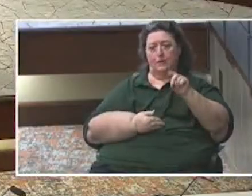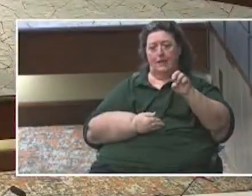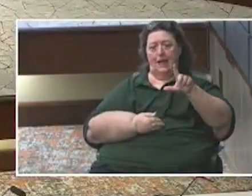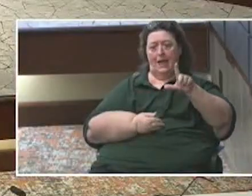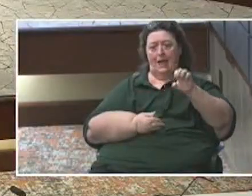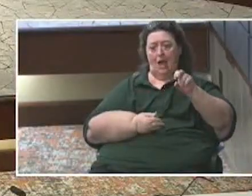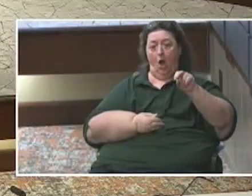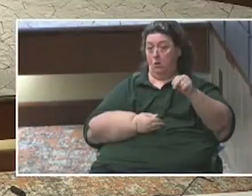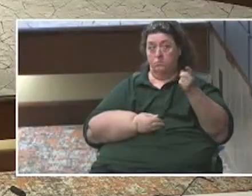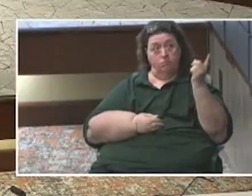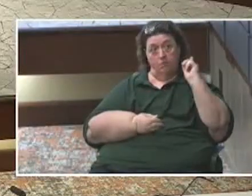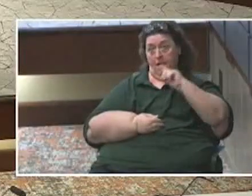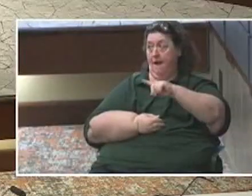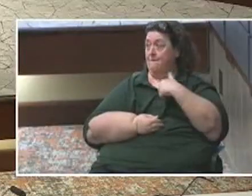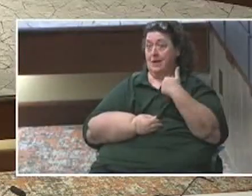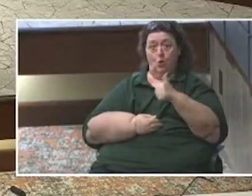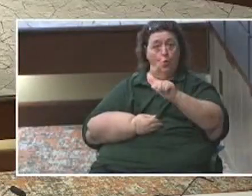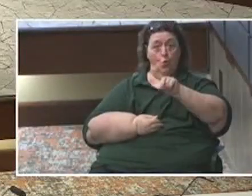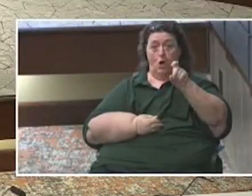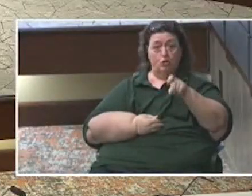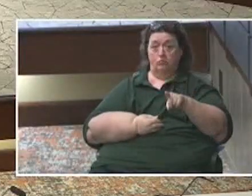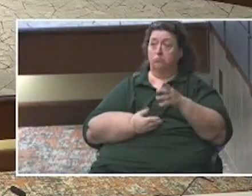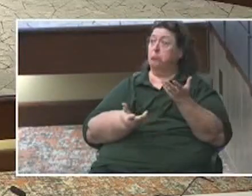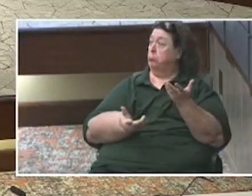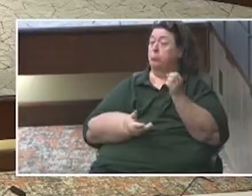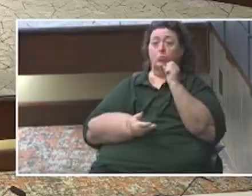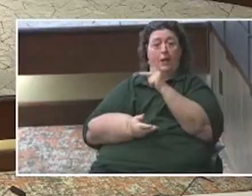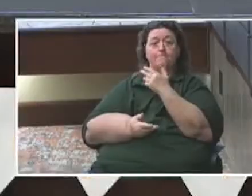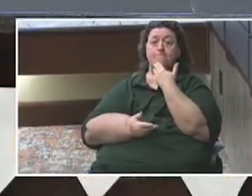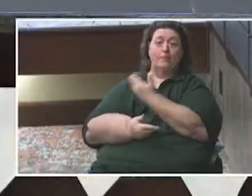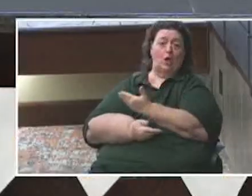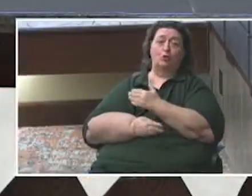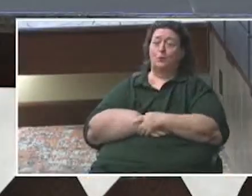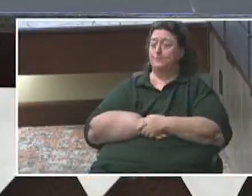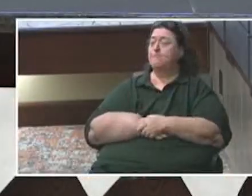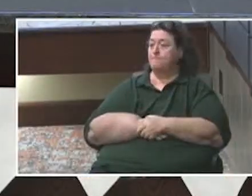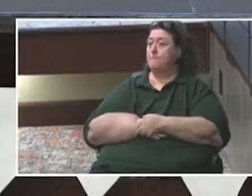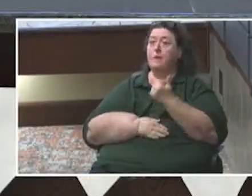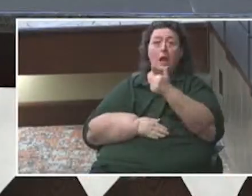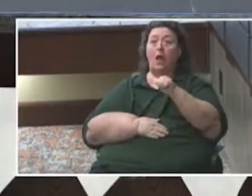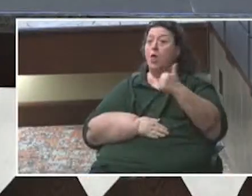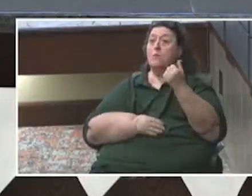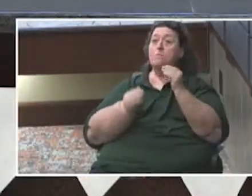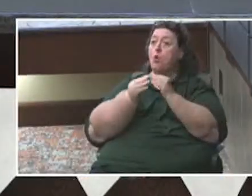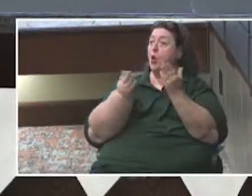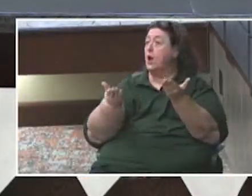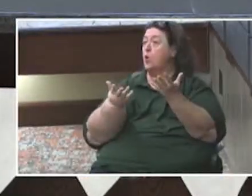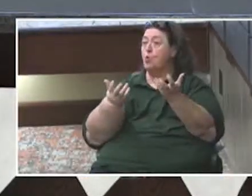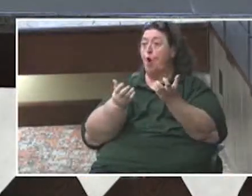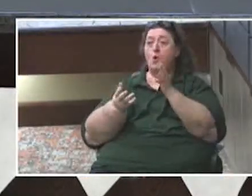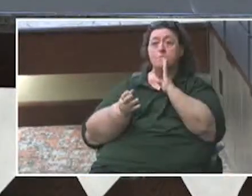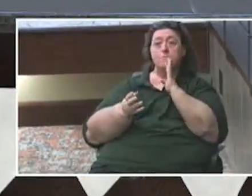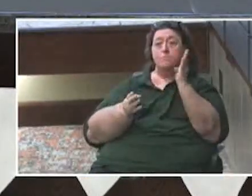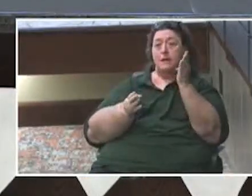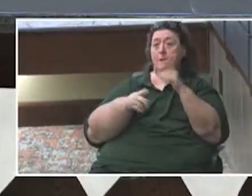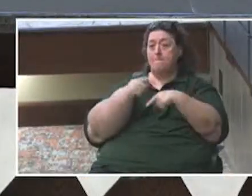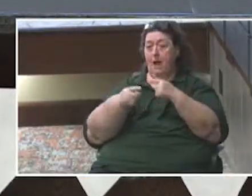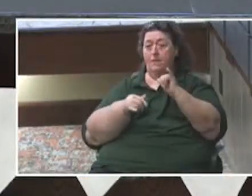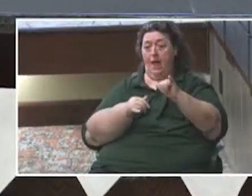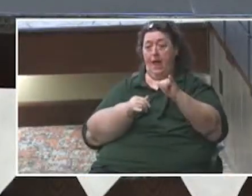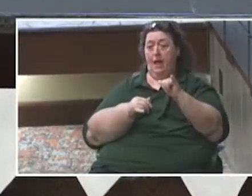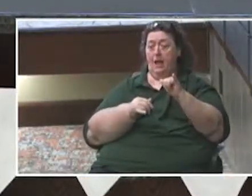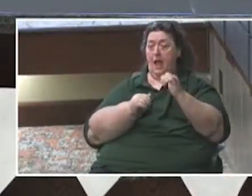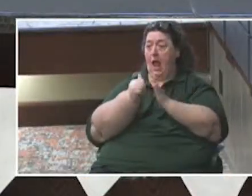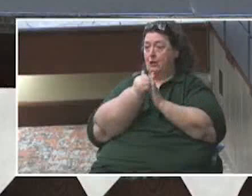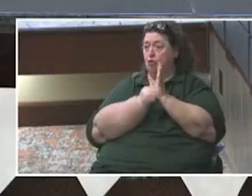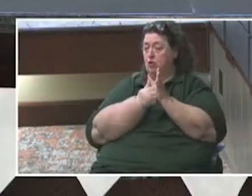for Val? Okay, thank you. Thank you. Is there anyone else present who'd like to speak on a work session agenda item